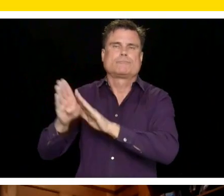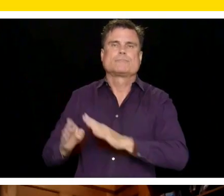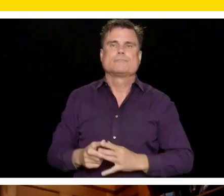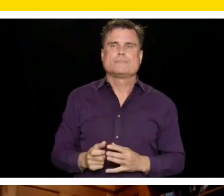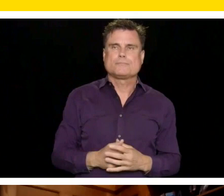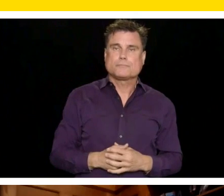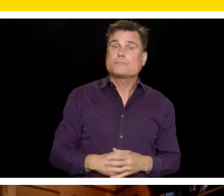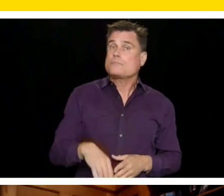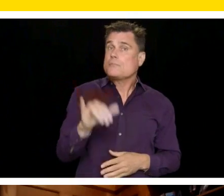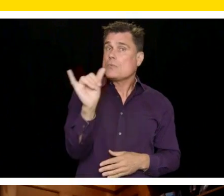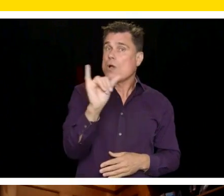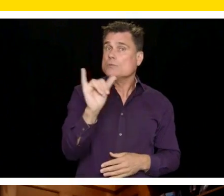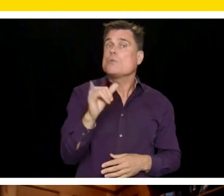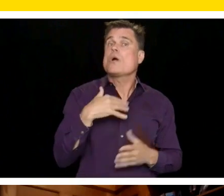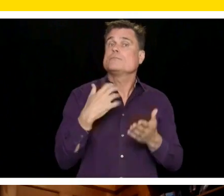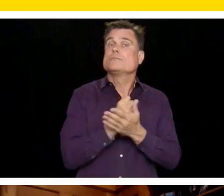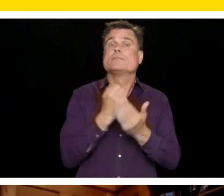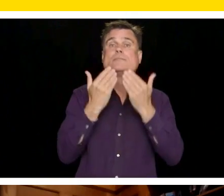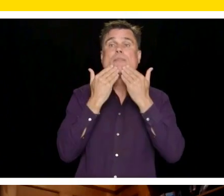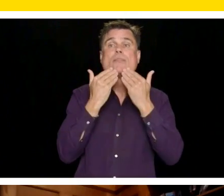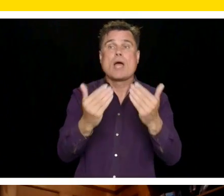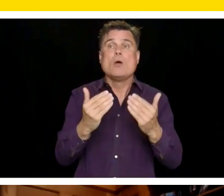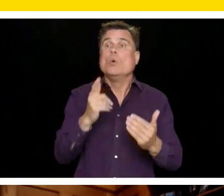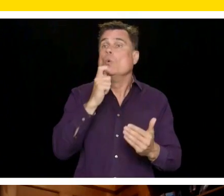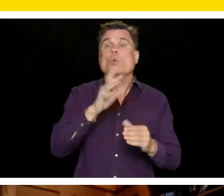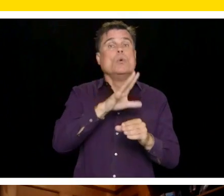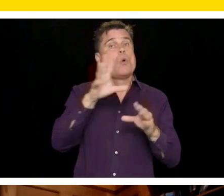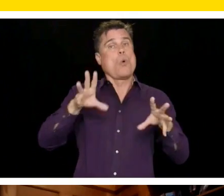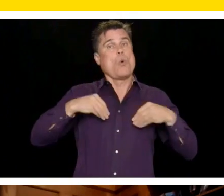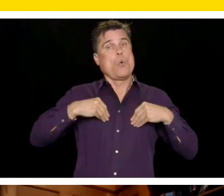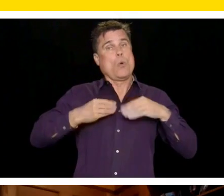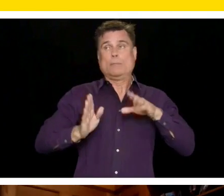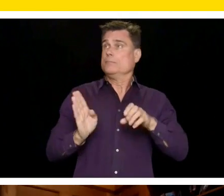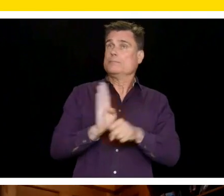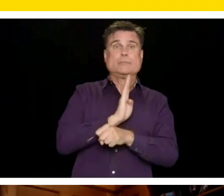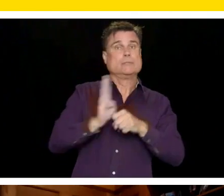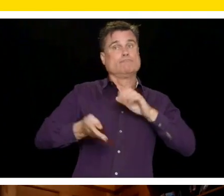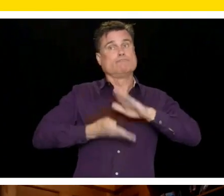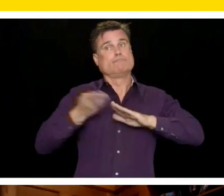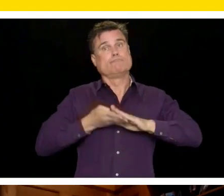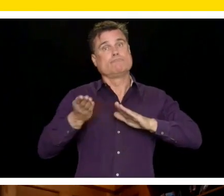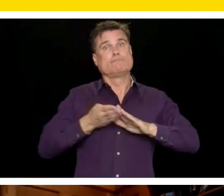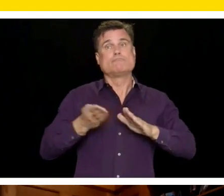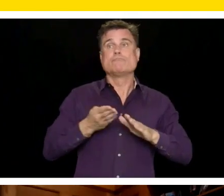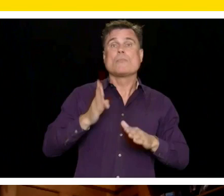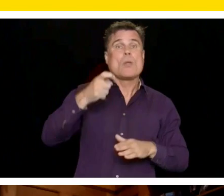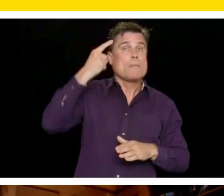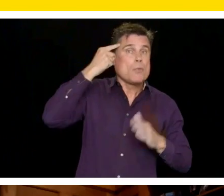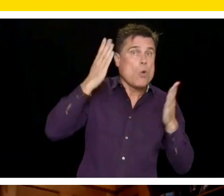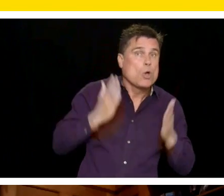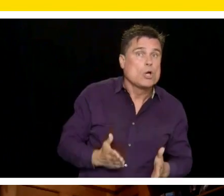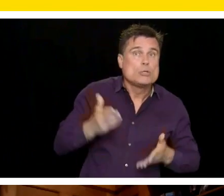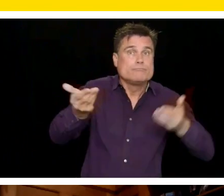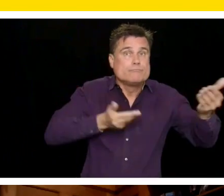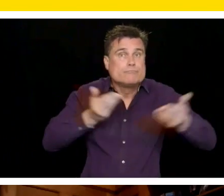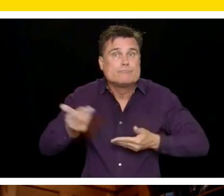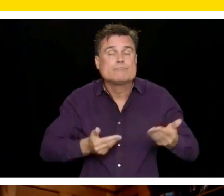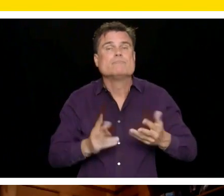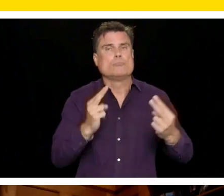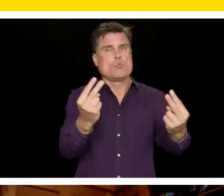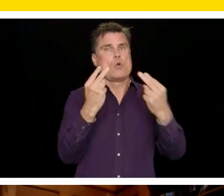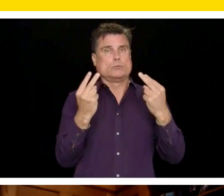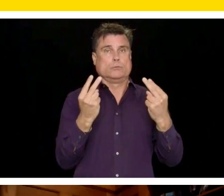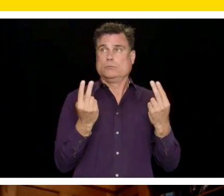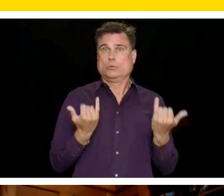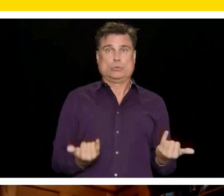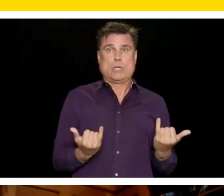all the business owners, all the employees out there who are tuning in right now, the customers, the clients, everybody. The reason why BC